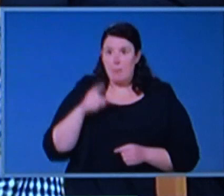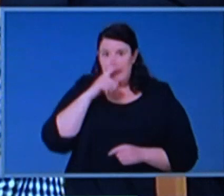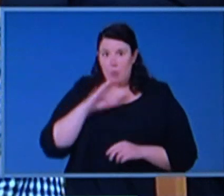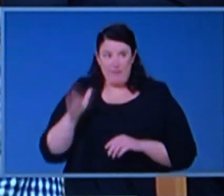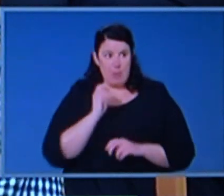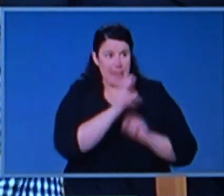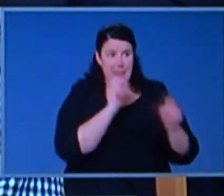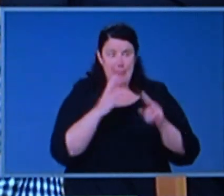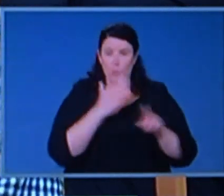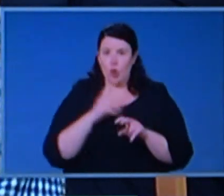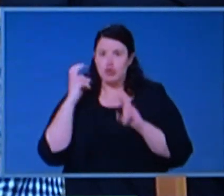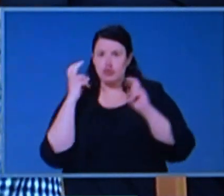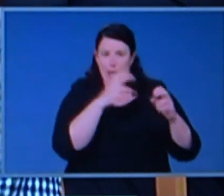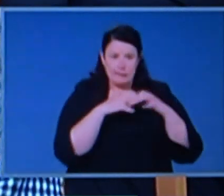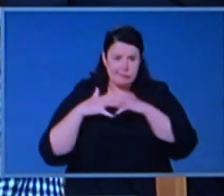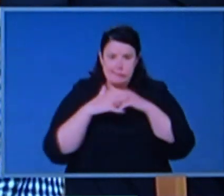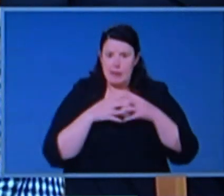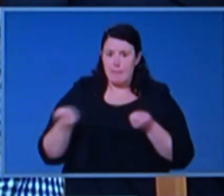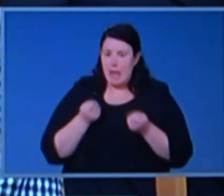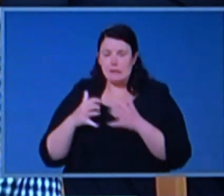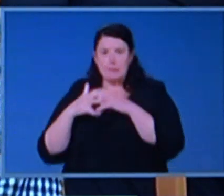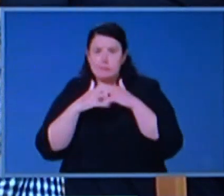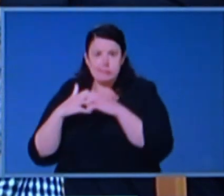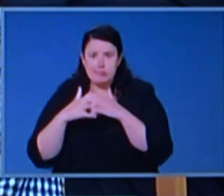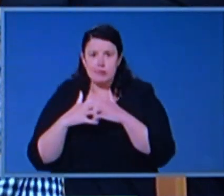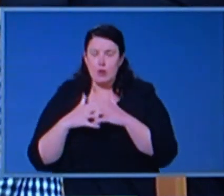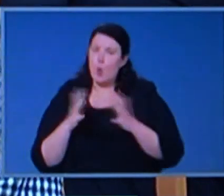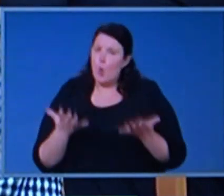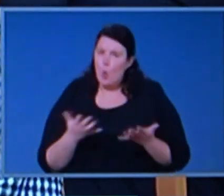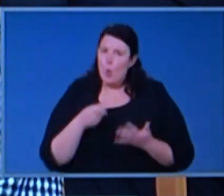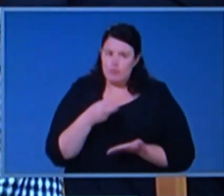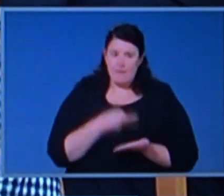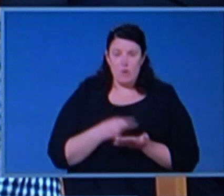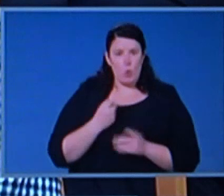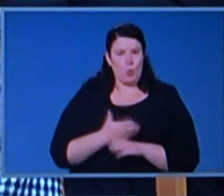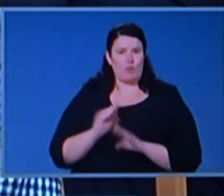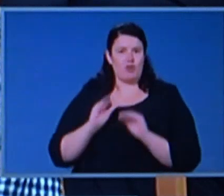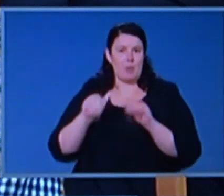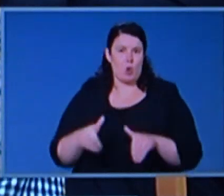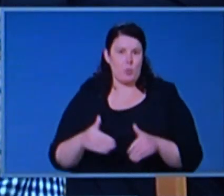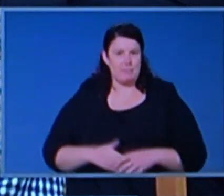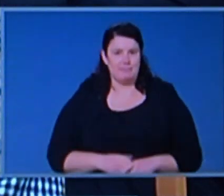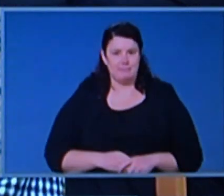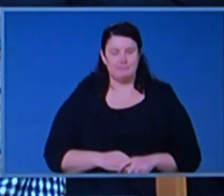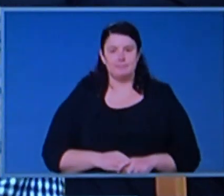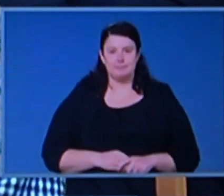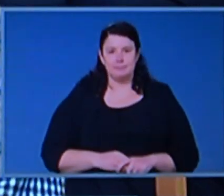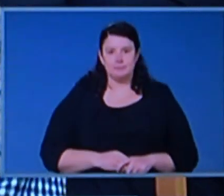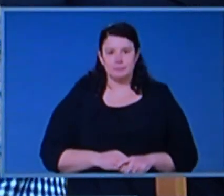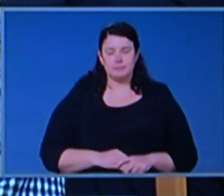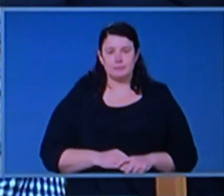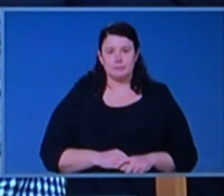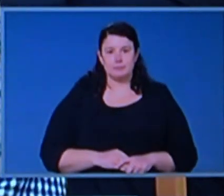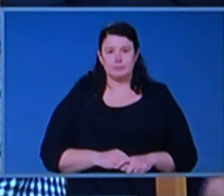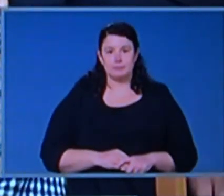moving around, when they could easily be working at home? Or would you prefer that the workplaces that started to look at returning with those that are